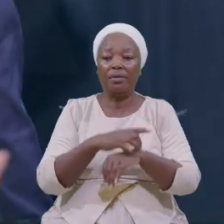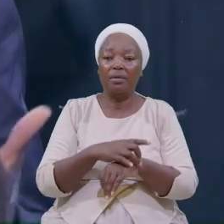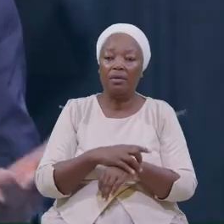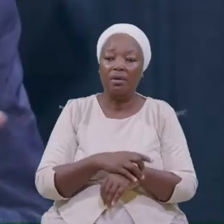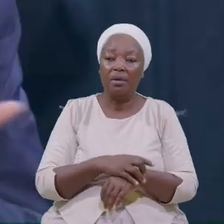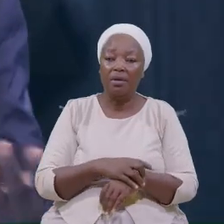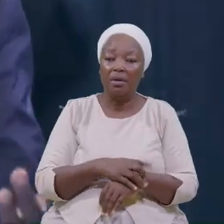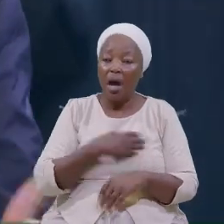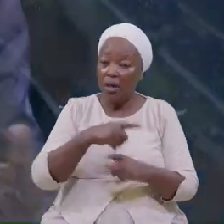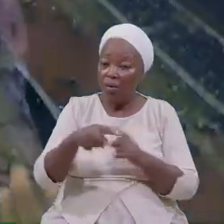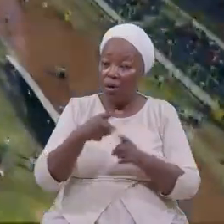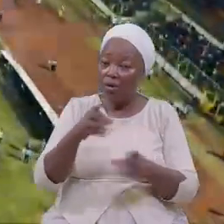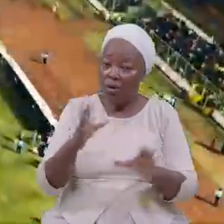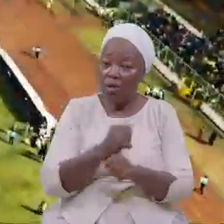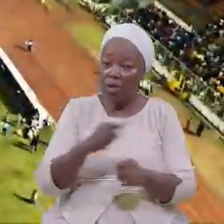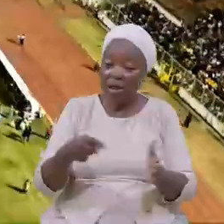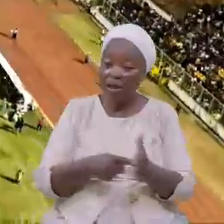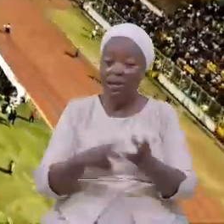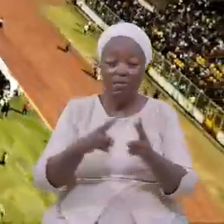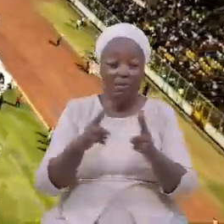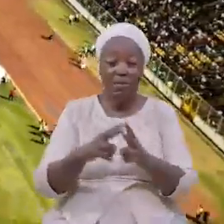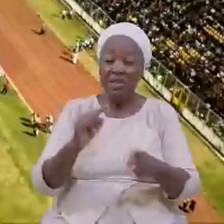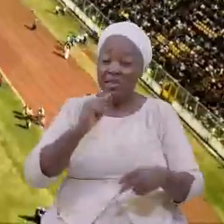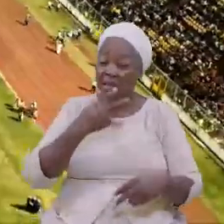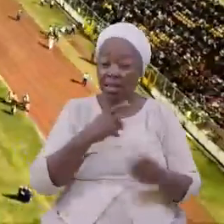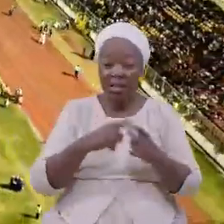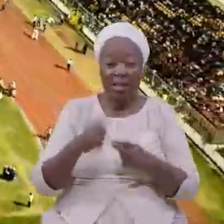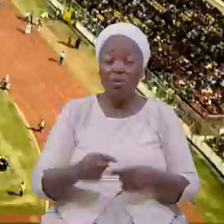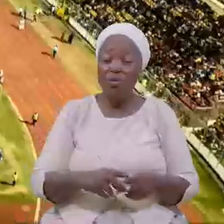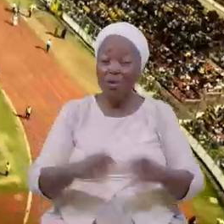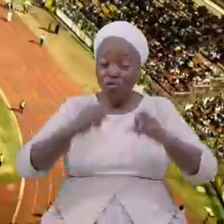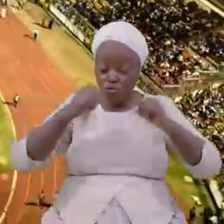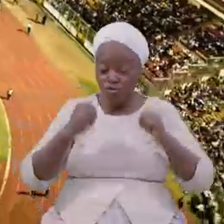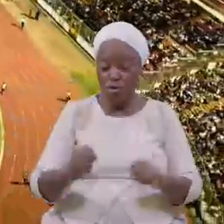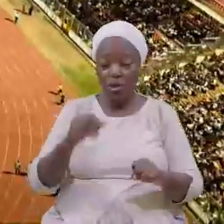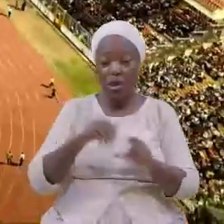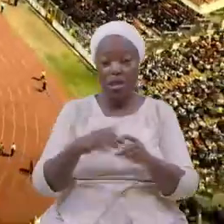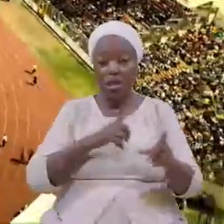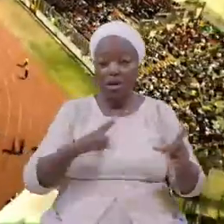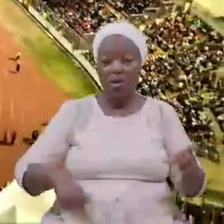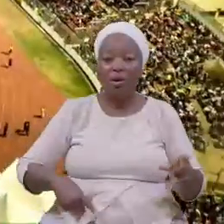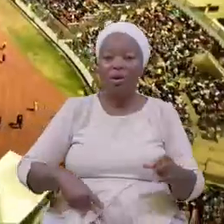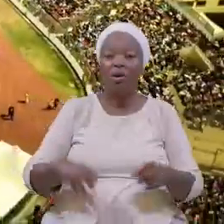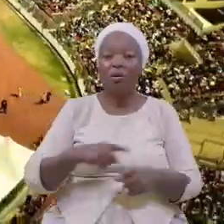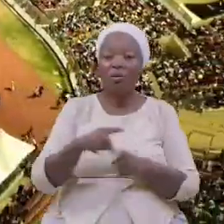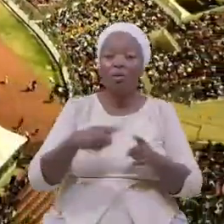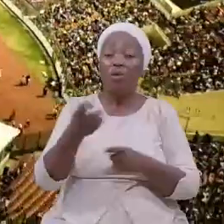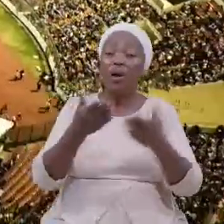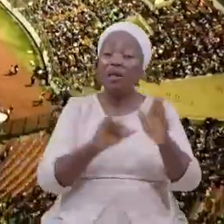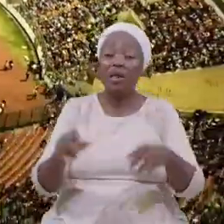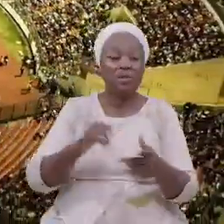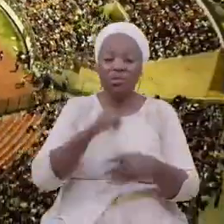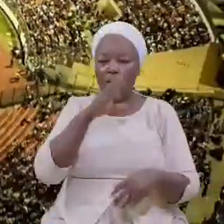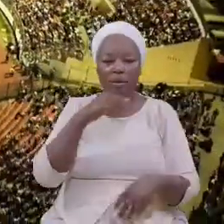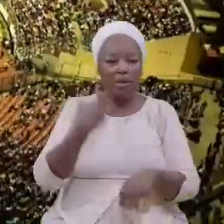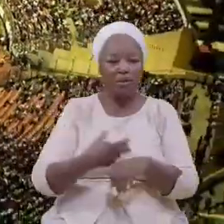When you take these things seriously and you are grounded and you become firm in the Lord, when you are dying, it will not be difficult.